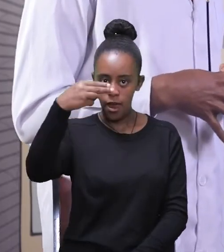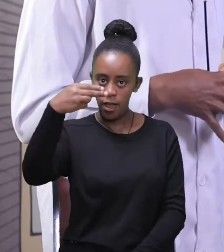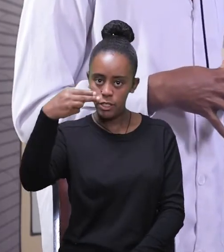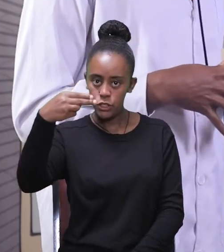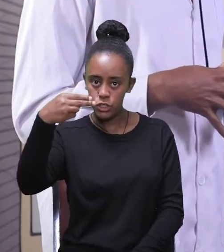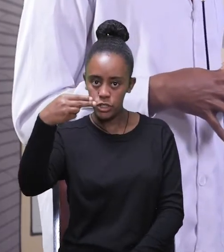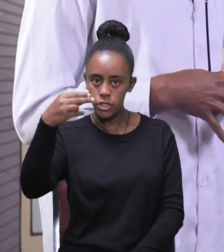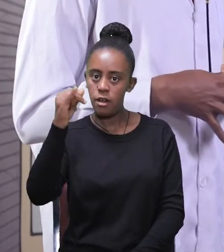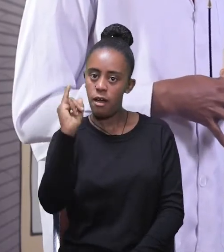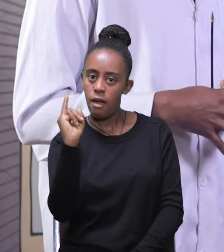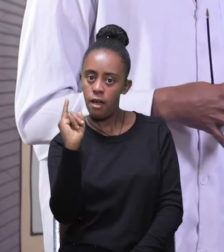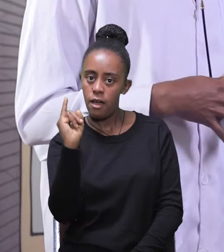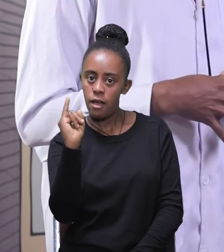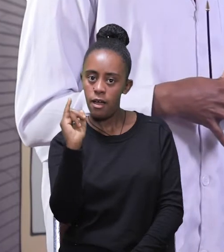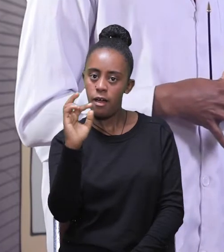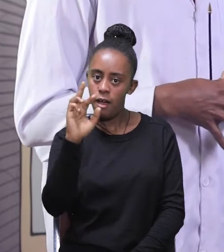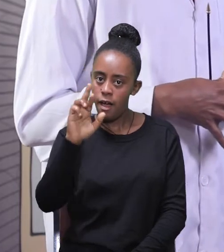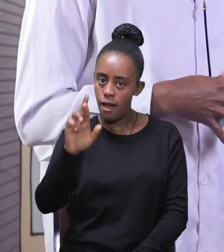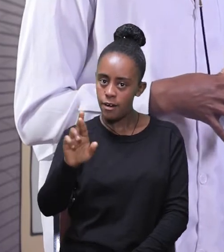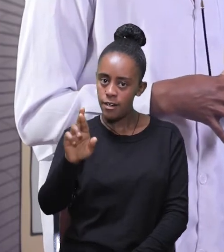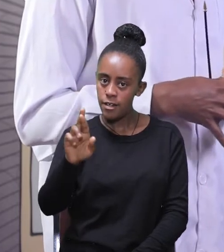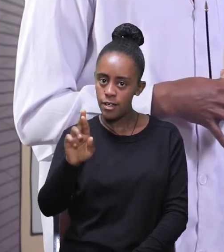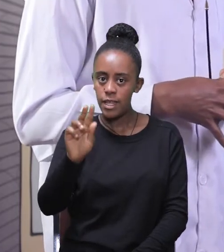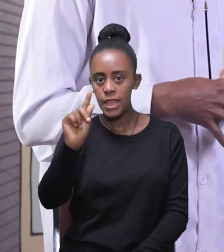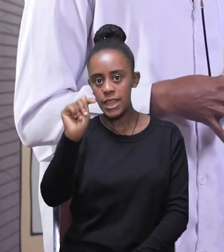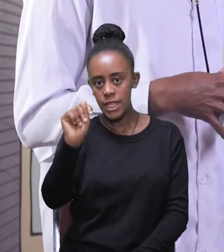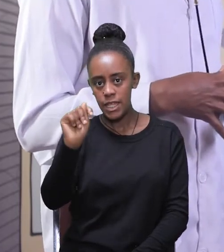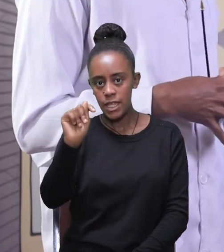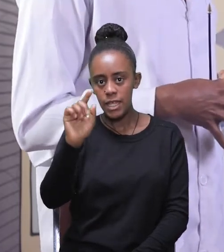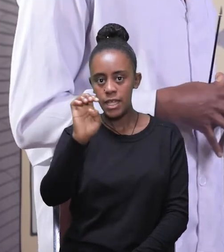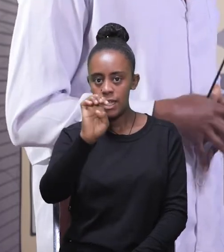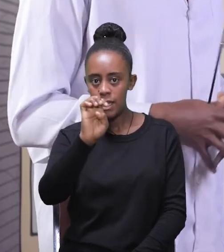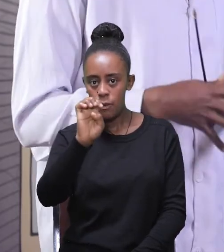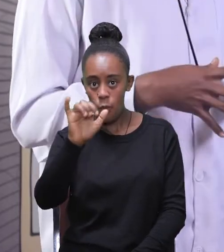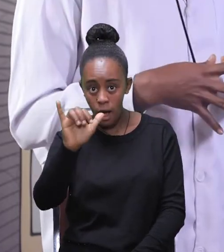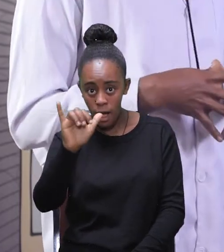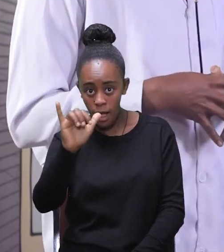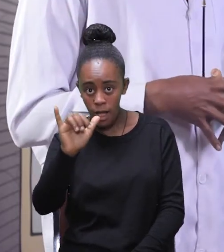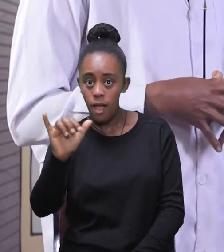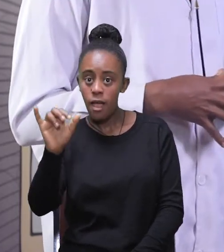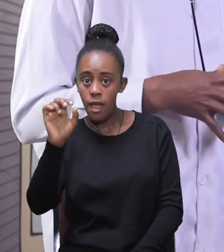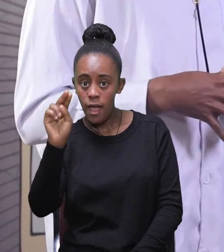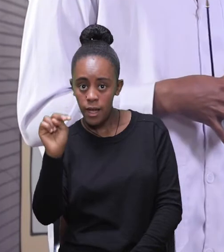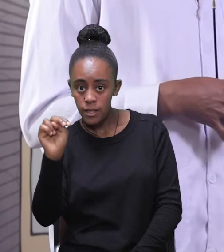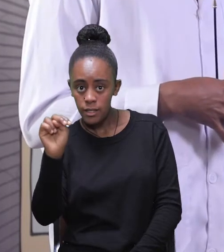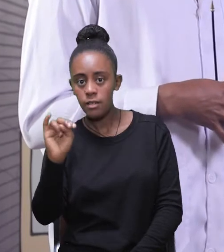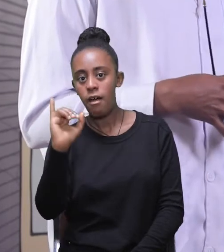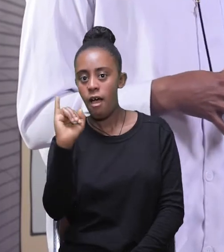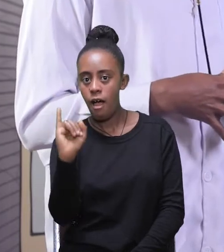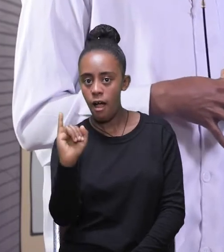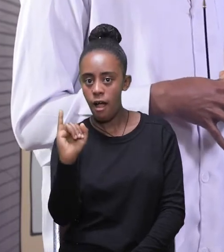H, I, R, T, Y, N,